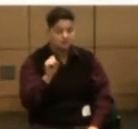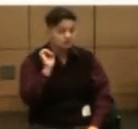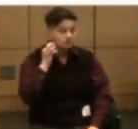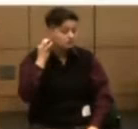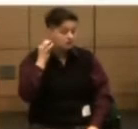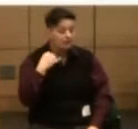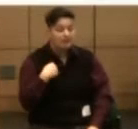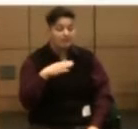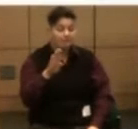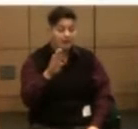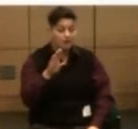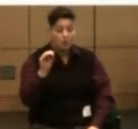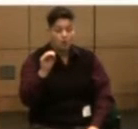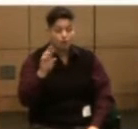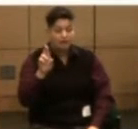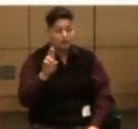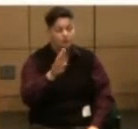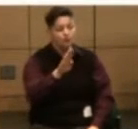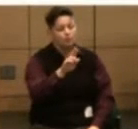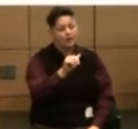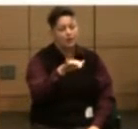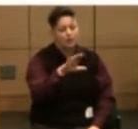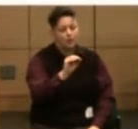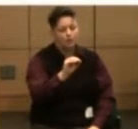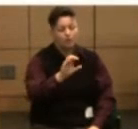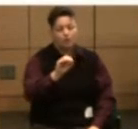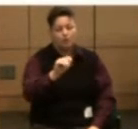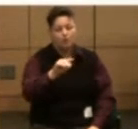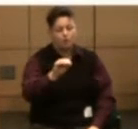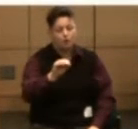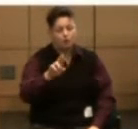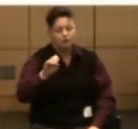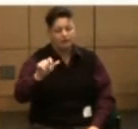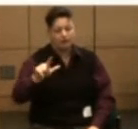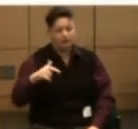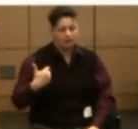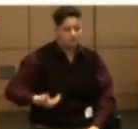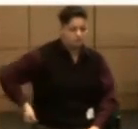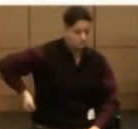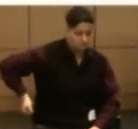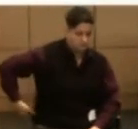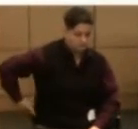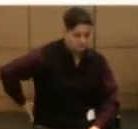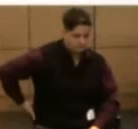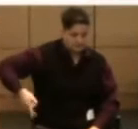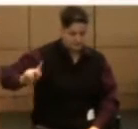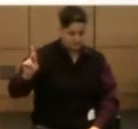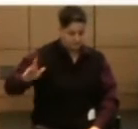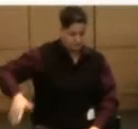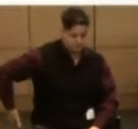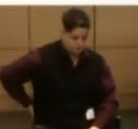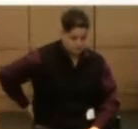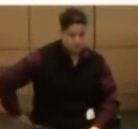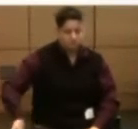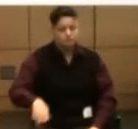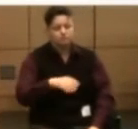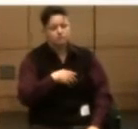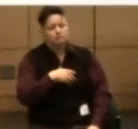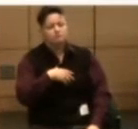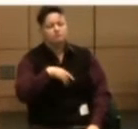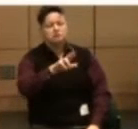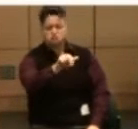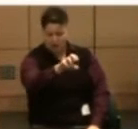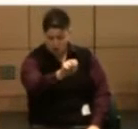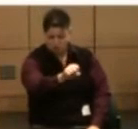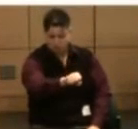branchiotorenal syndrome? We're always looking for these signs, and fortunately, I guess that they're pretty rare, but